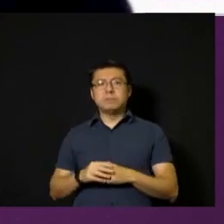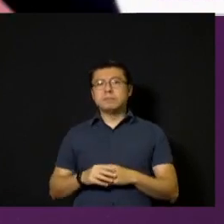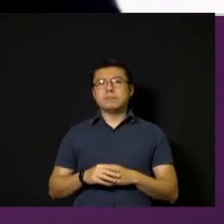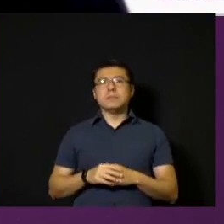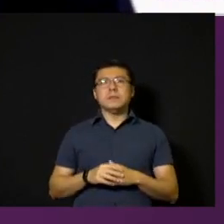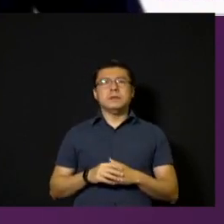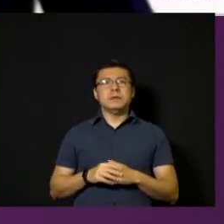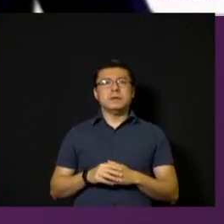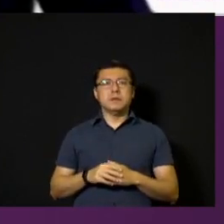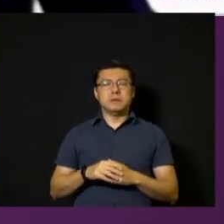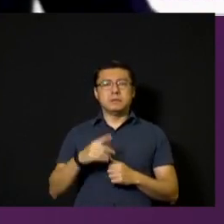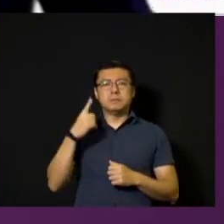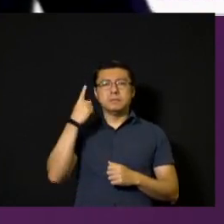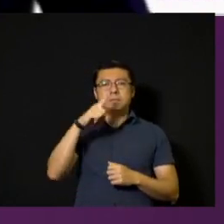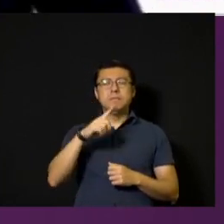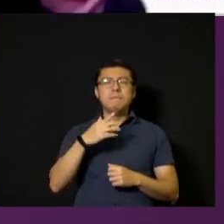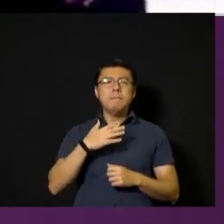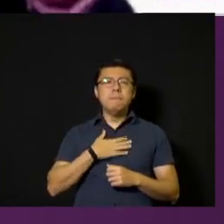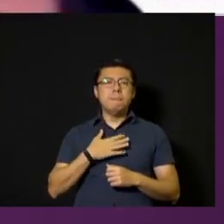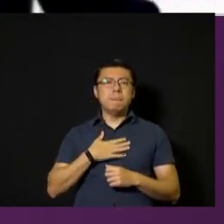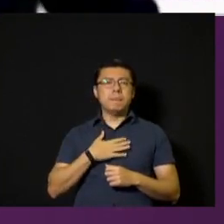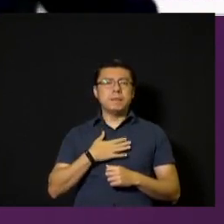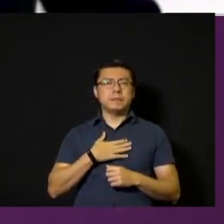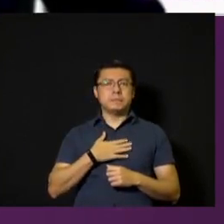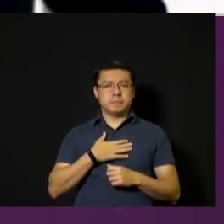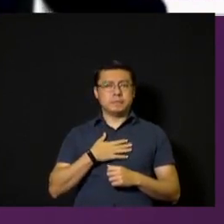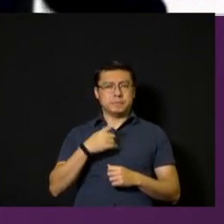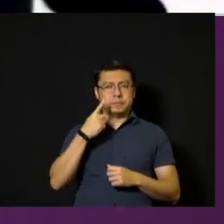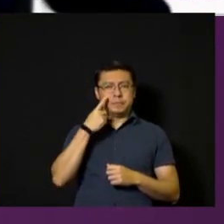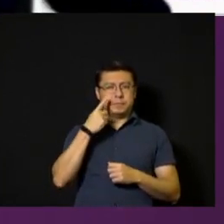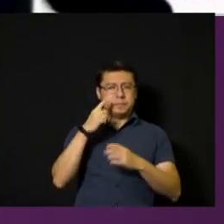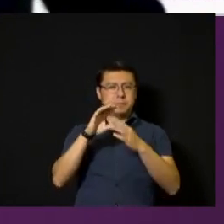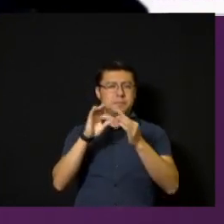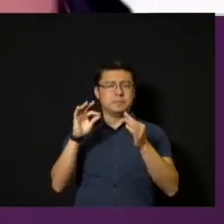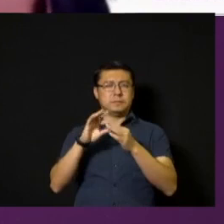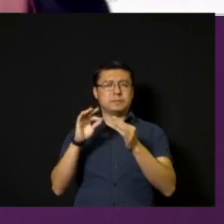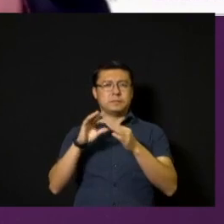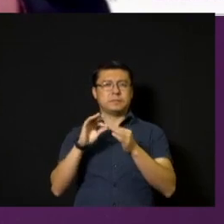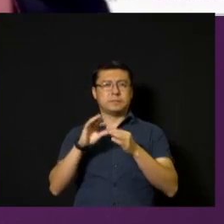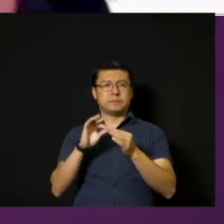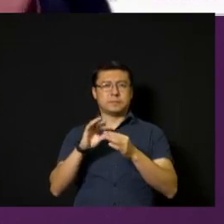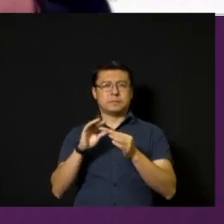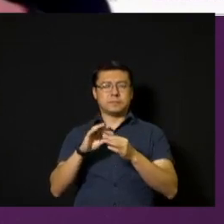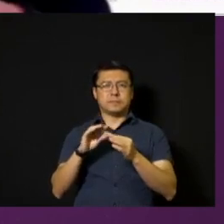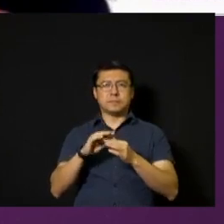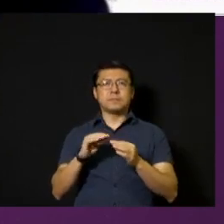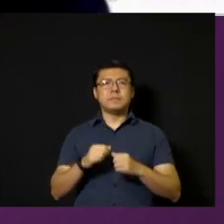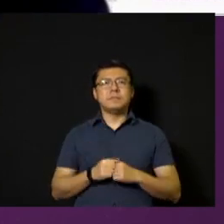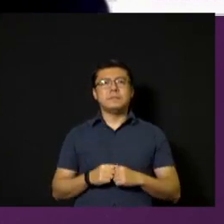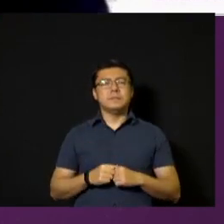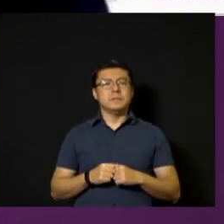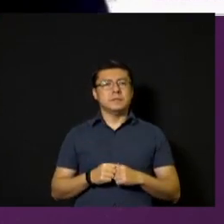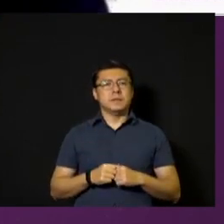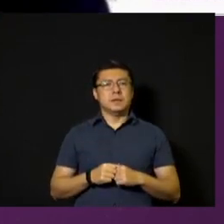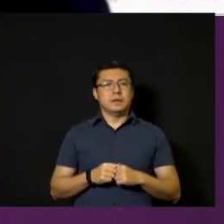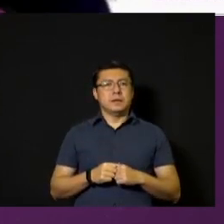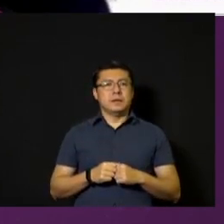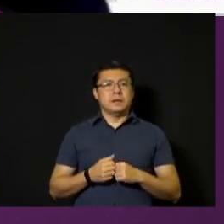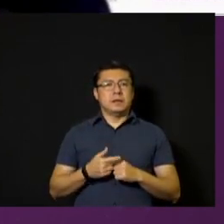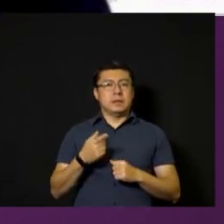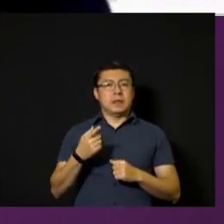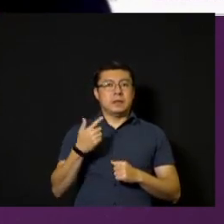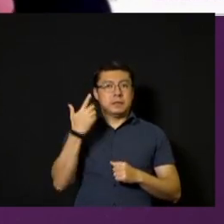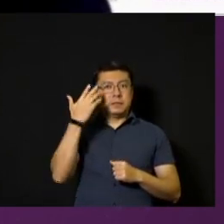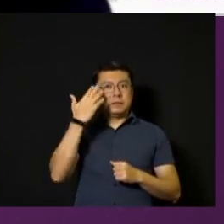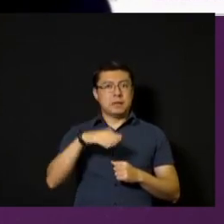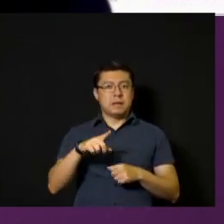For me, it is a group of things, and I see it like this. I don't want to get the